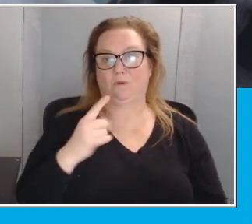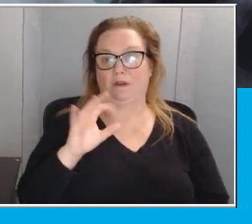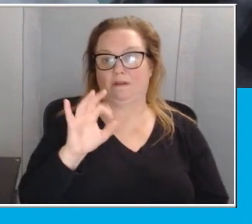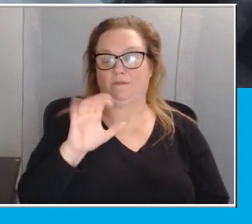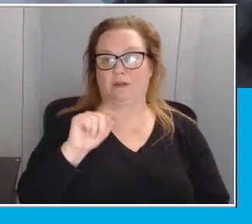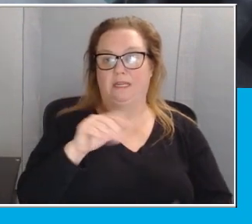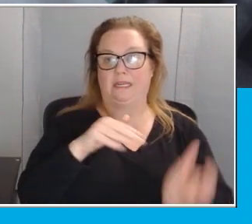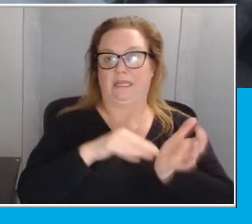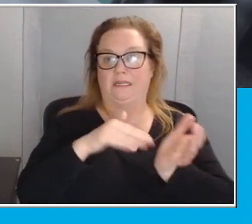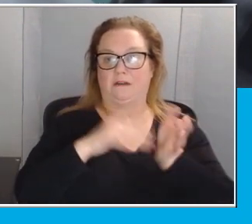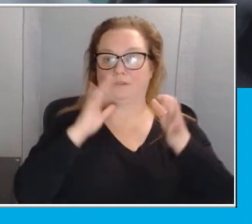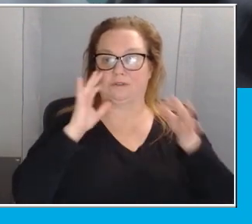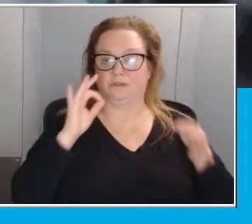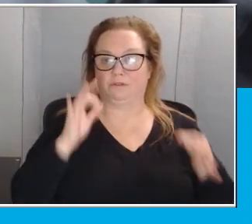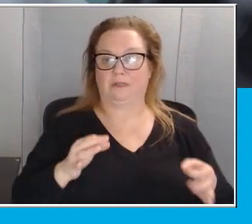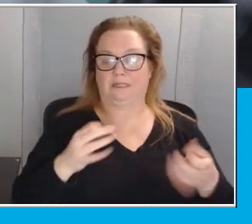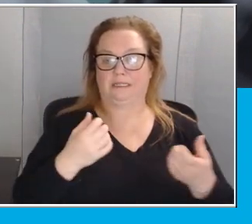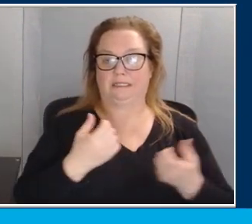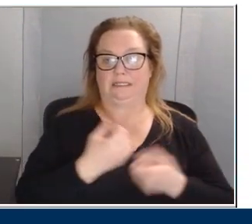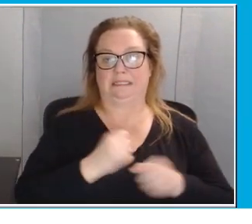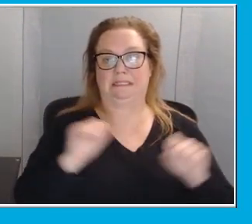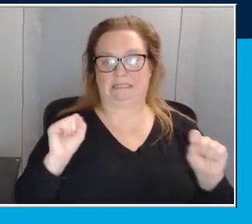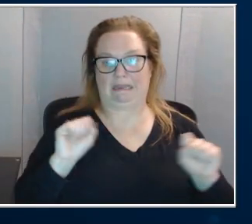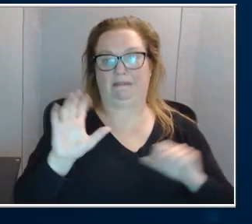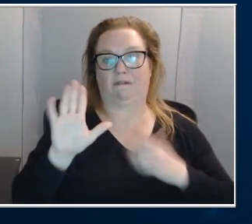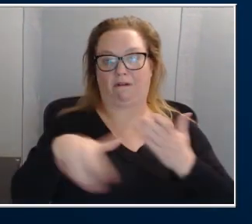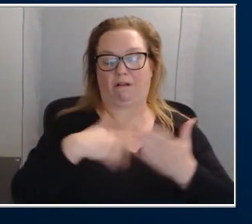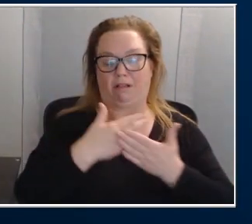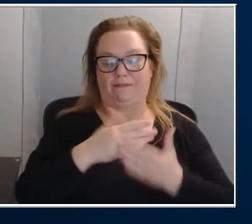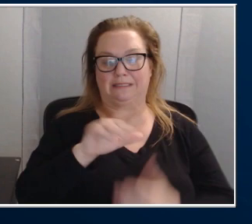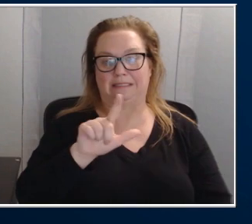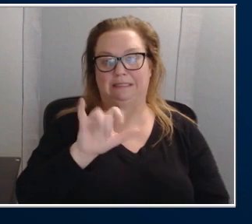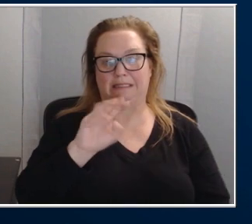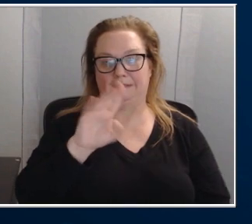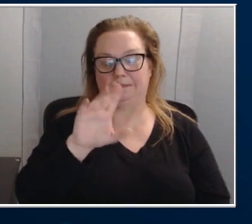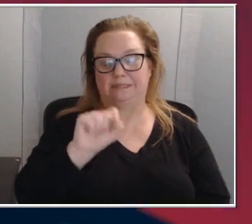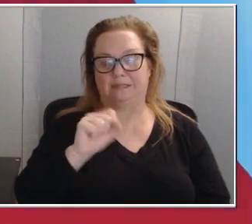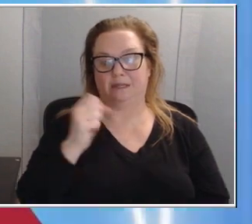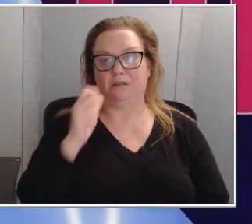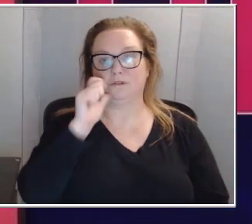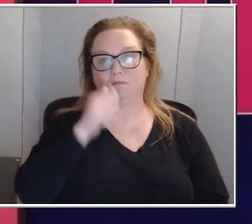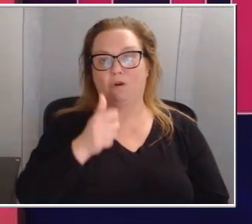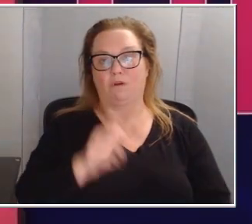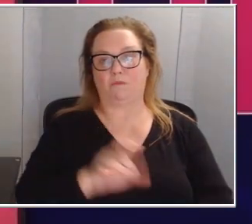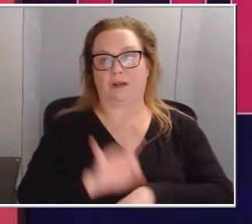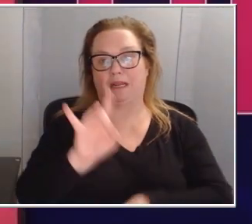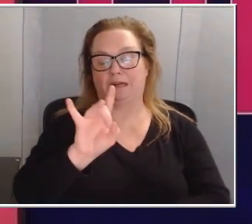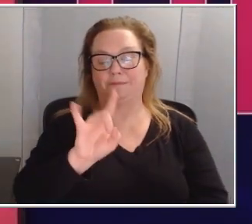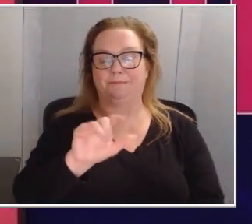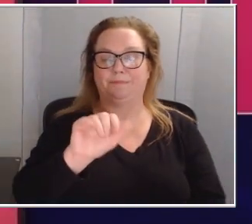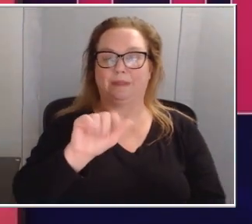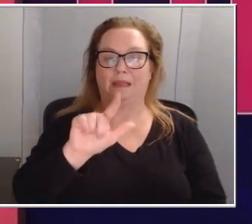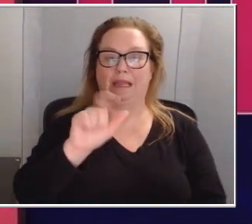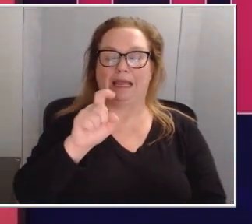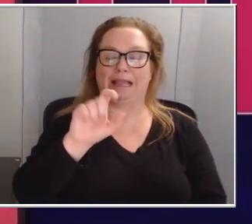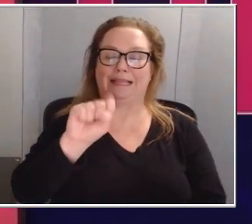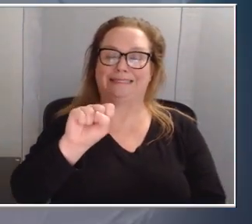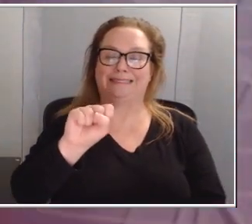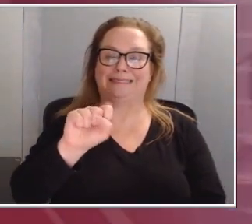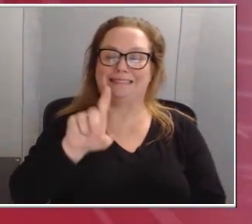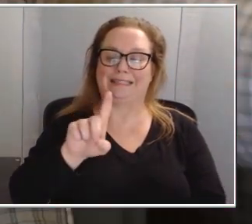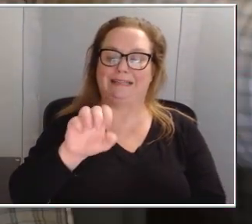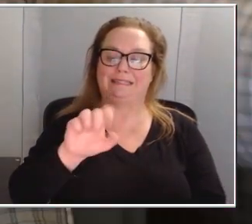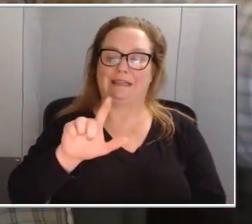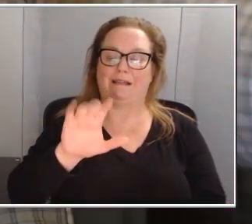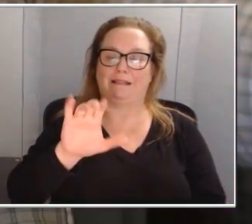who's determined to save every limb he can. Thursday at 8. I'm Alexis Del Cid on the next All Things